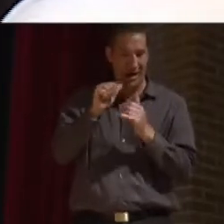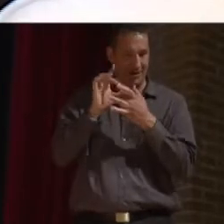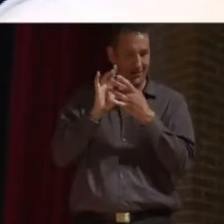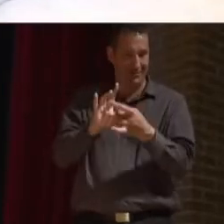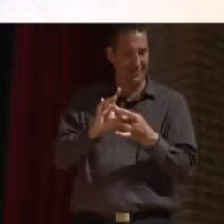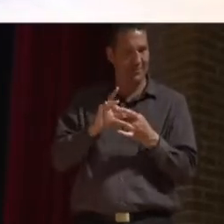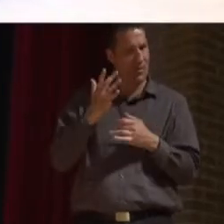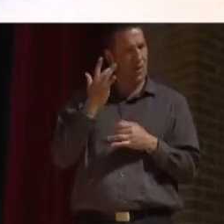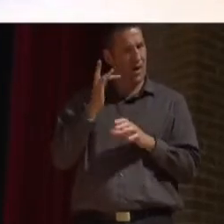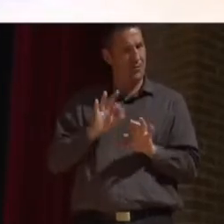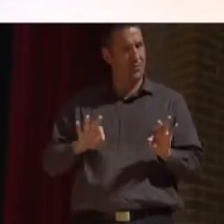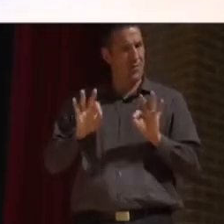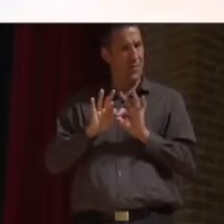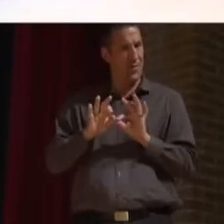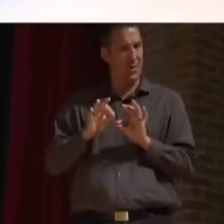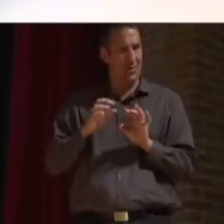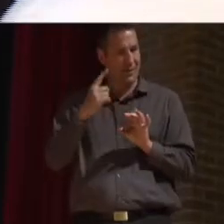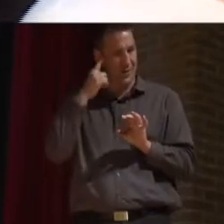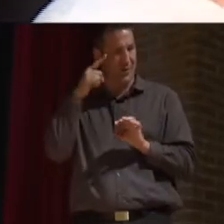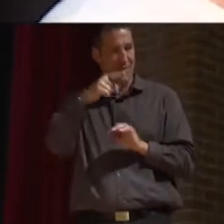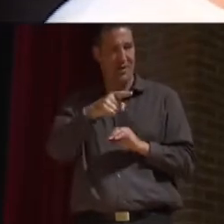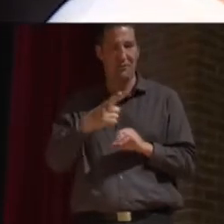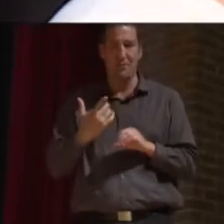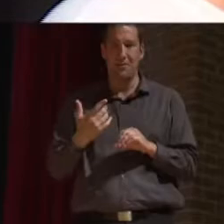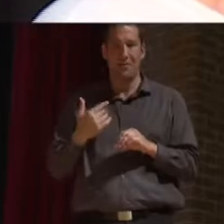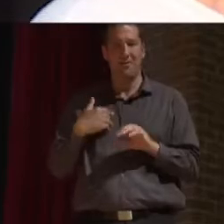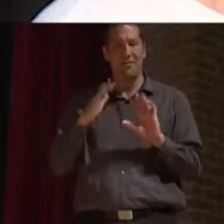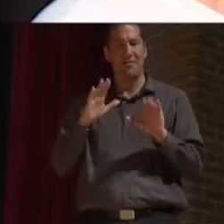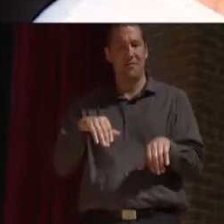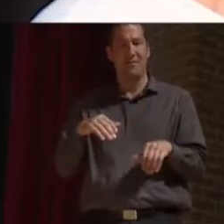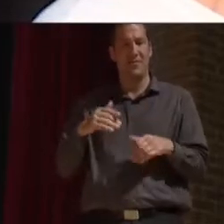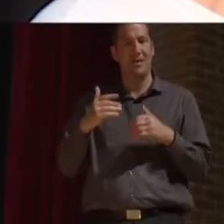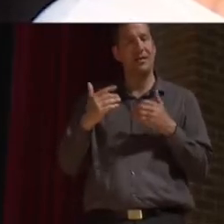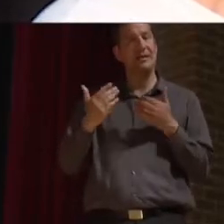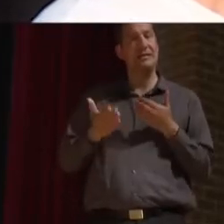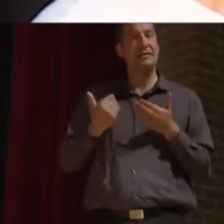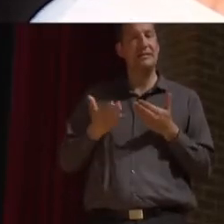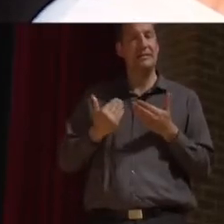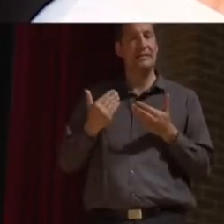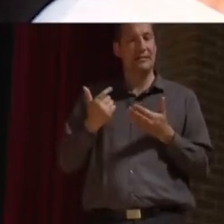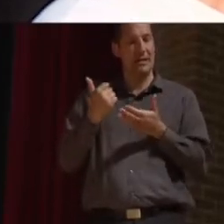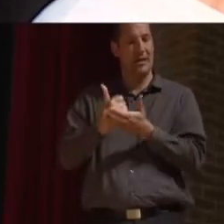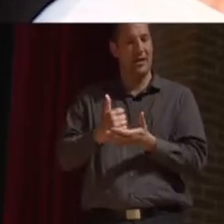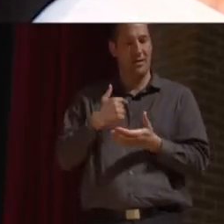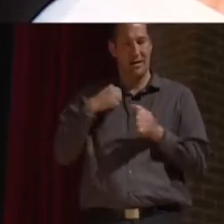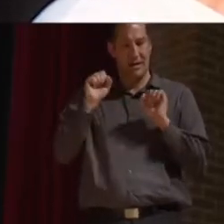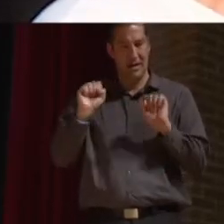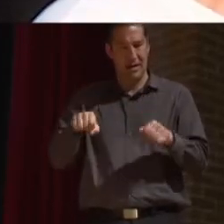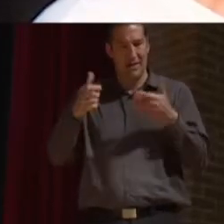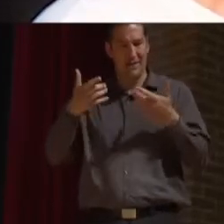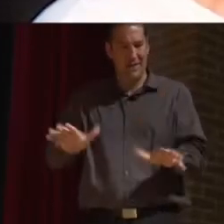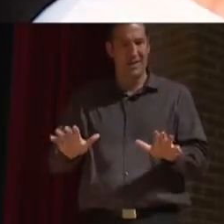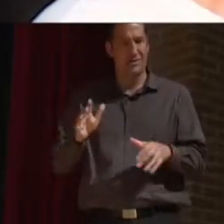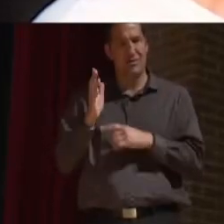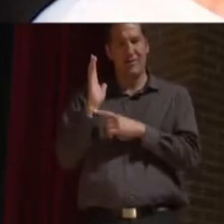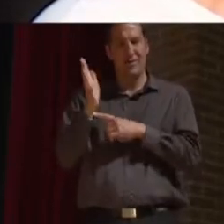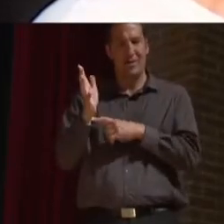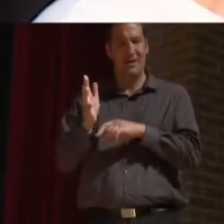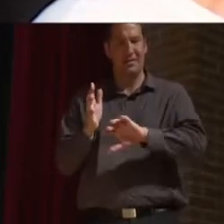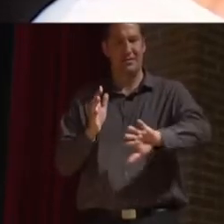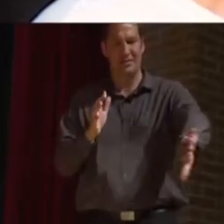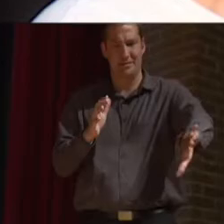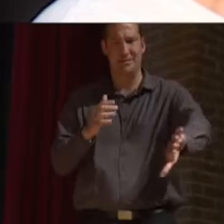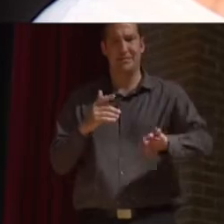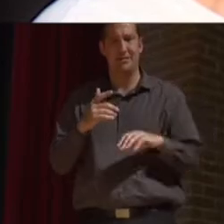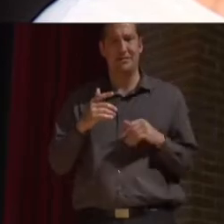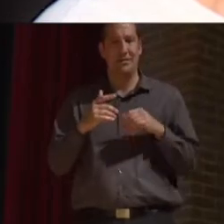to them, they choose that because that's the path of least resistance. I can get this done. It takes me 5 minutes. I don't care that